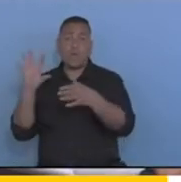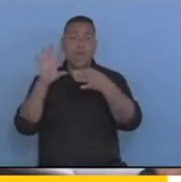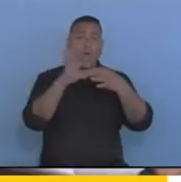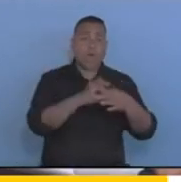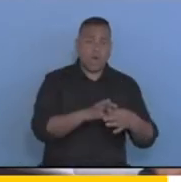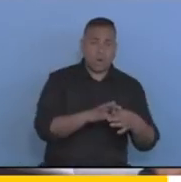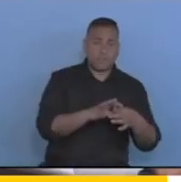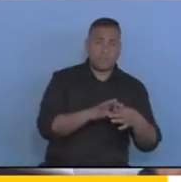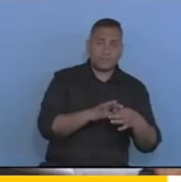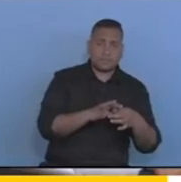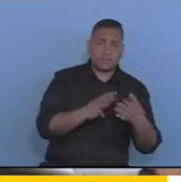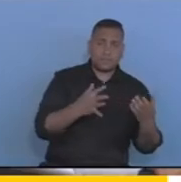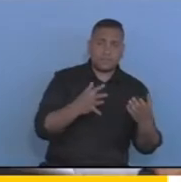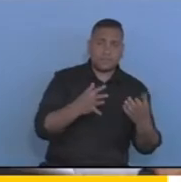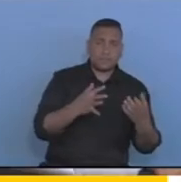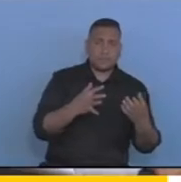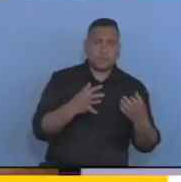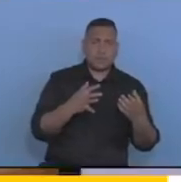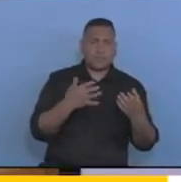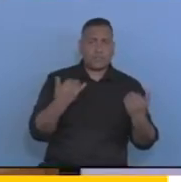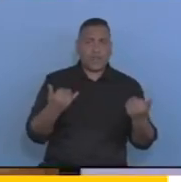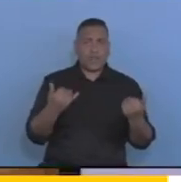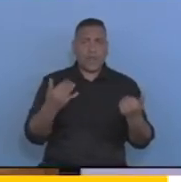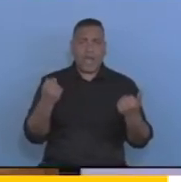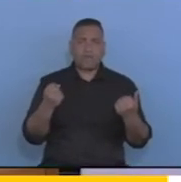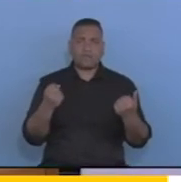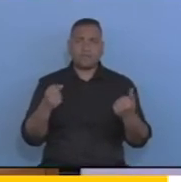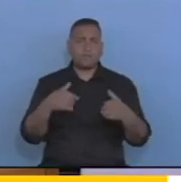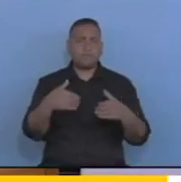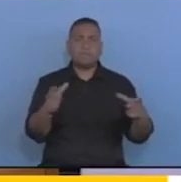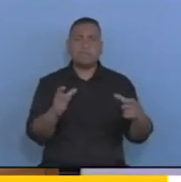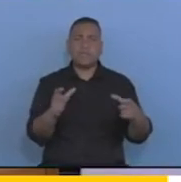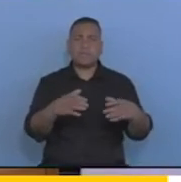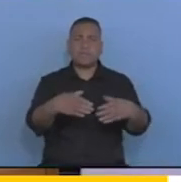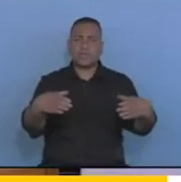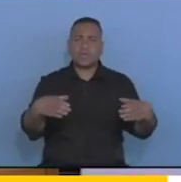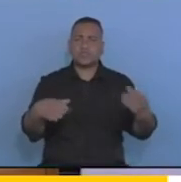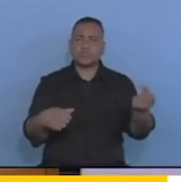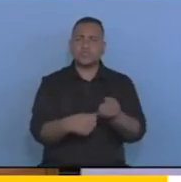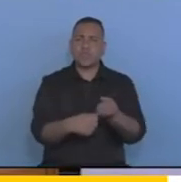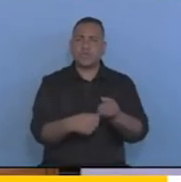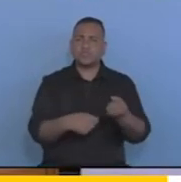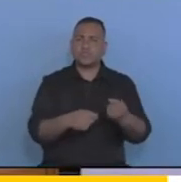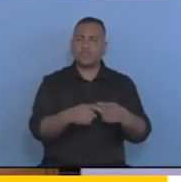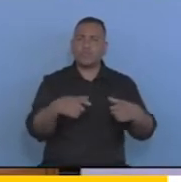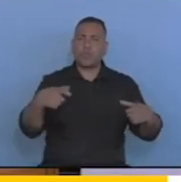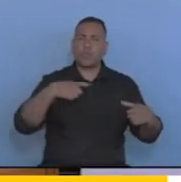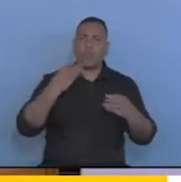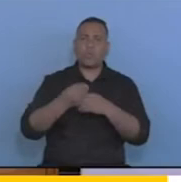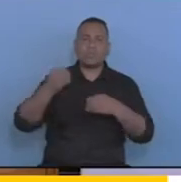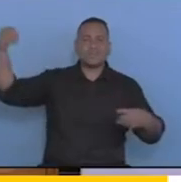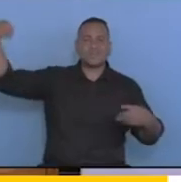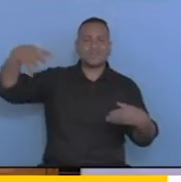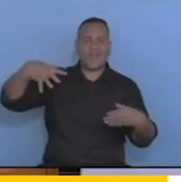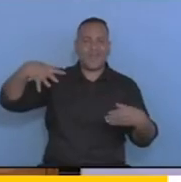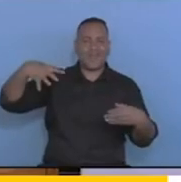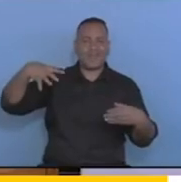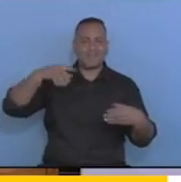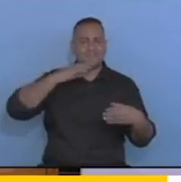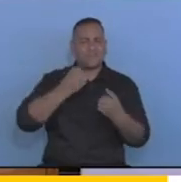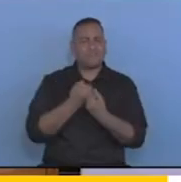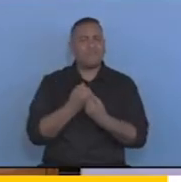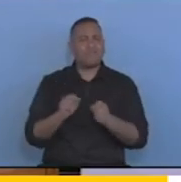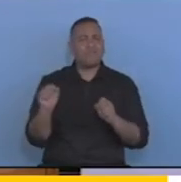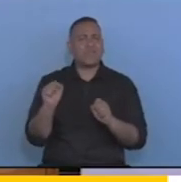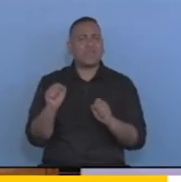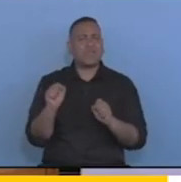only allows you to come home at night, there's already a battery that is charged via the sunlight, which is free. You know, we don't pay for the sun coming out every day.